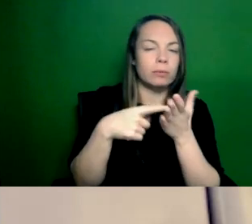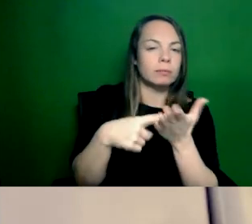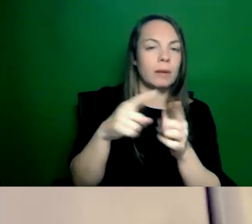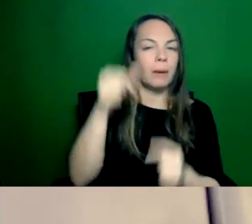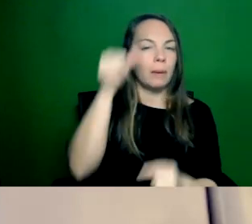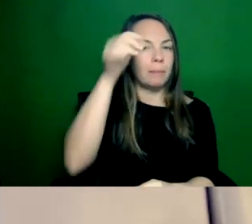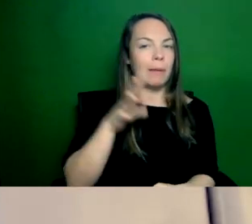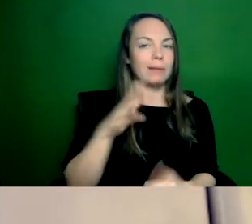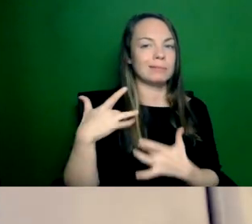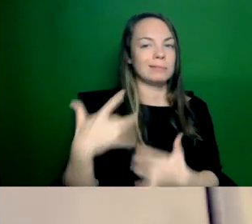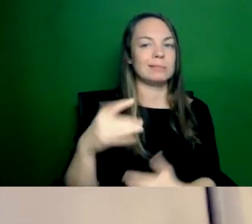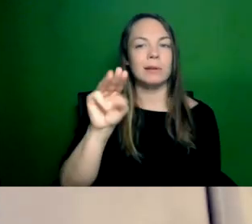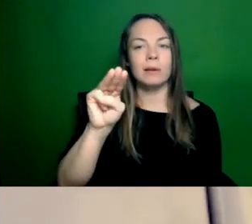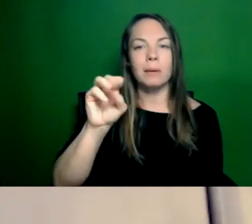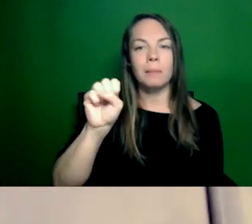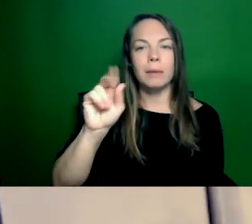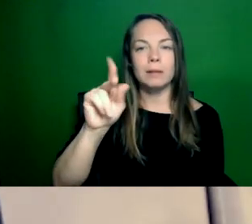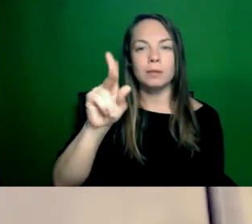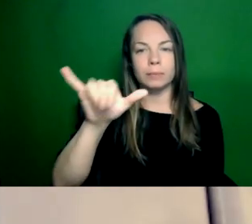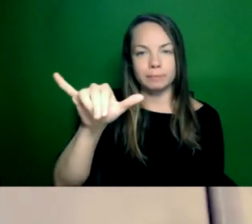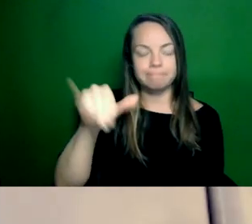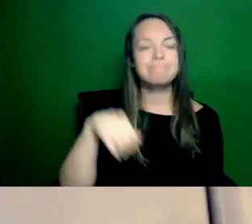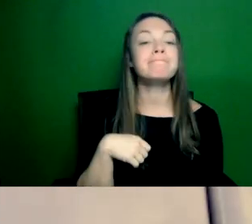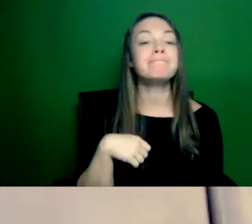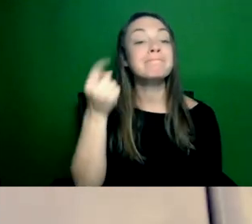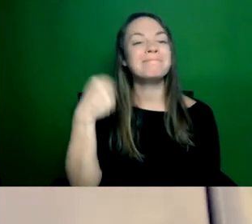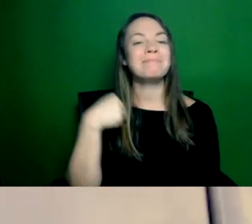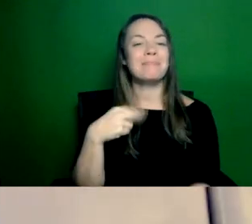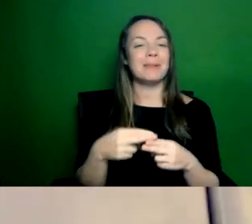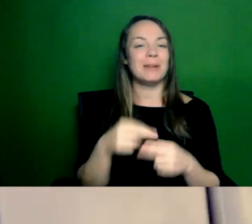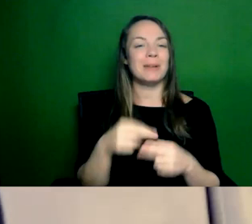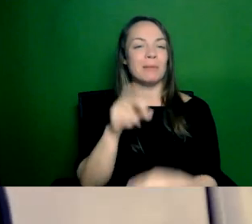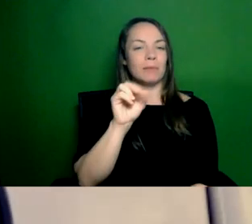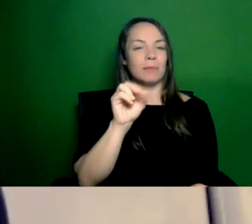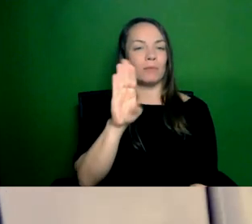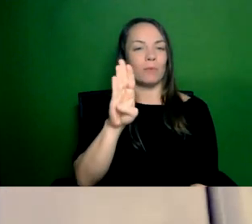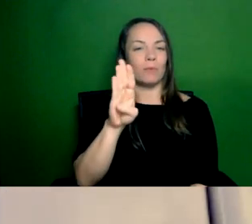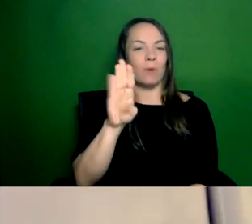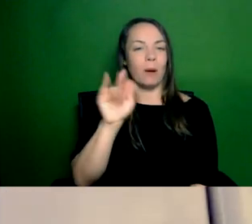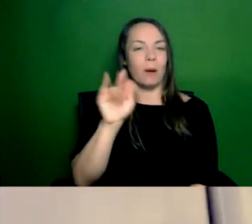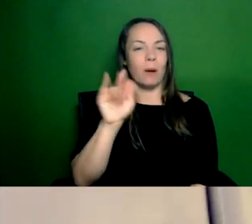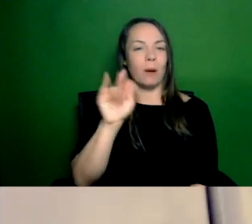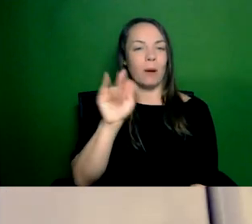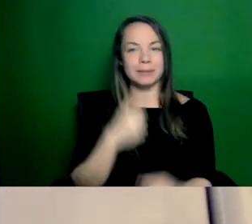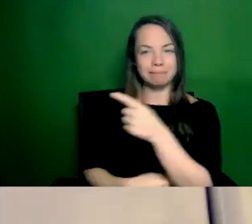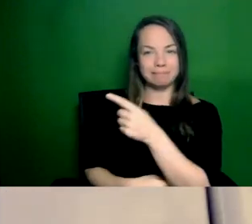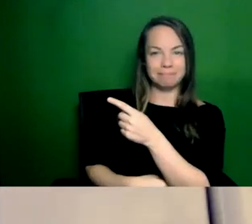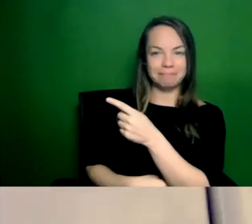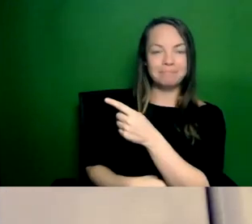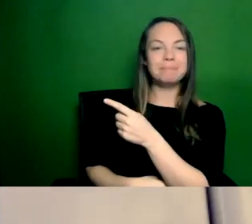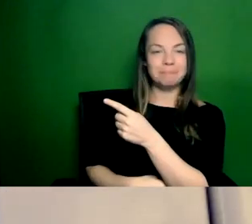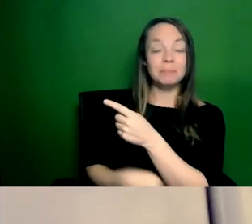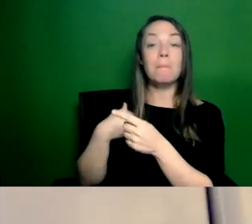Prevention. My name is Robert Barron. I am the managing director at the New Jersey Coalition Against Sexual Assault. My pronouns are he, him, his, and I have